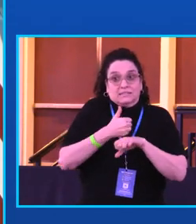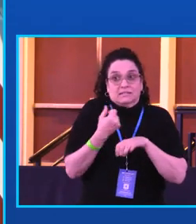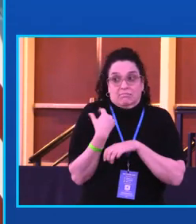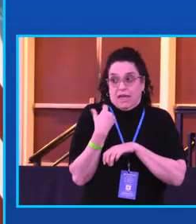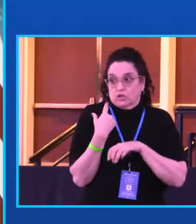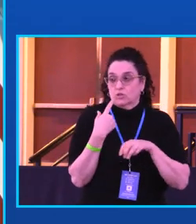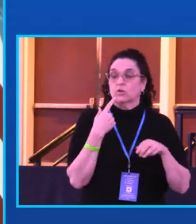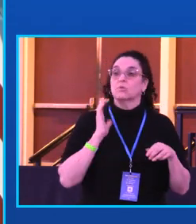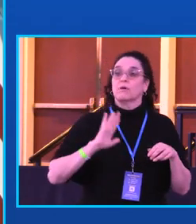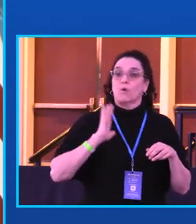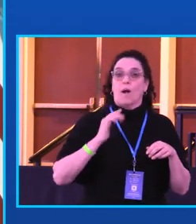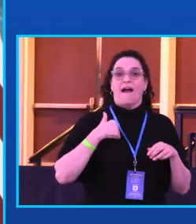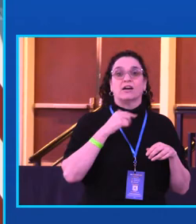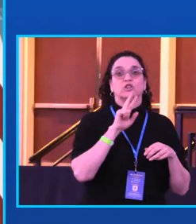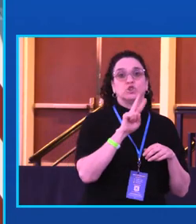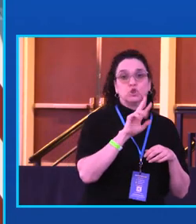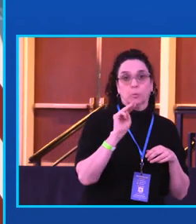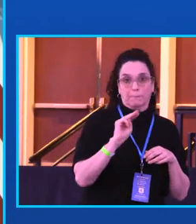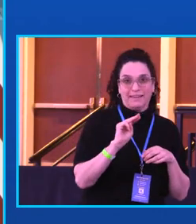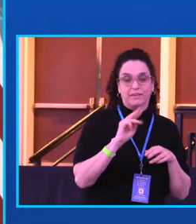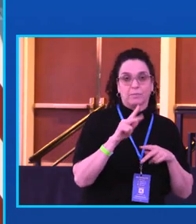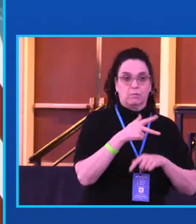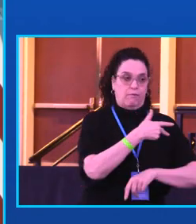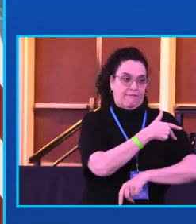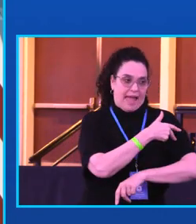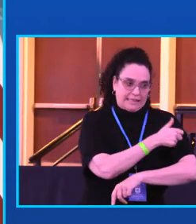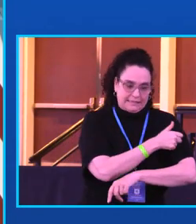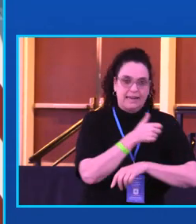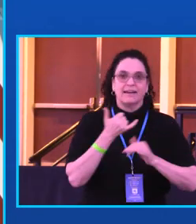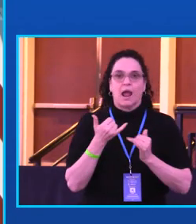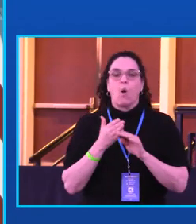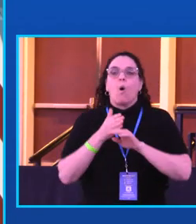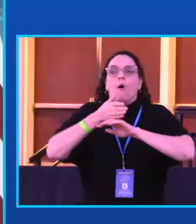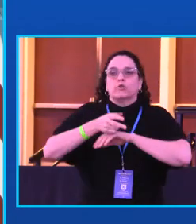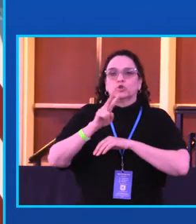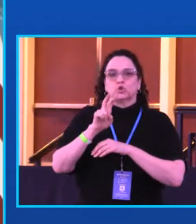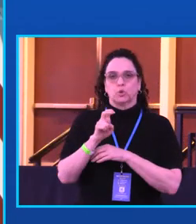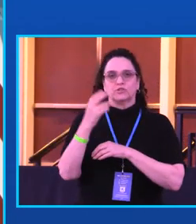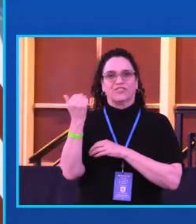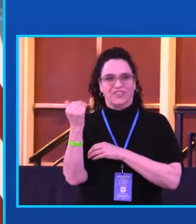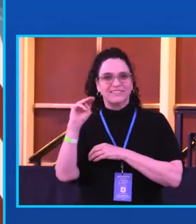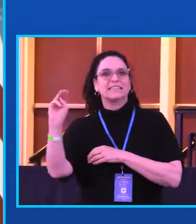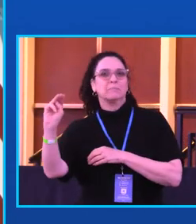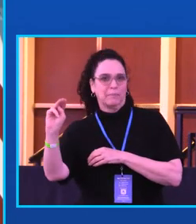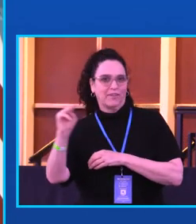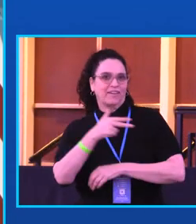people vaccinated to over 215 million vaccinated in our country.